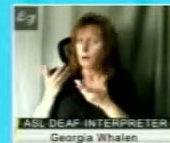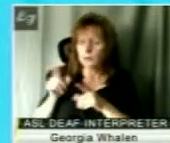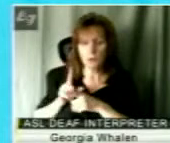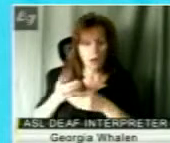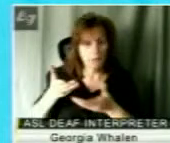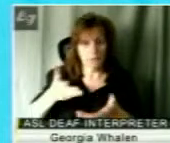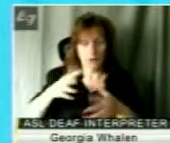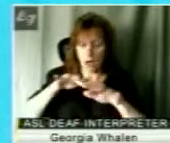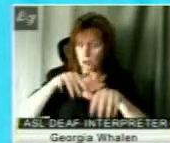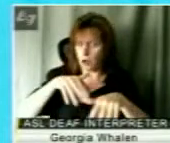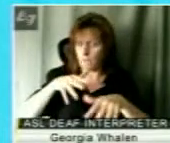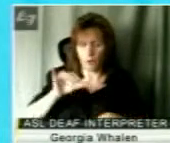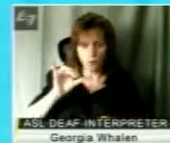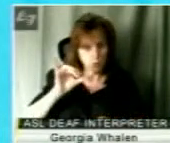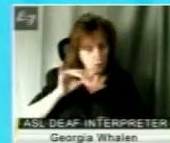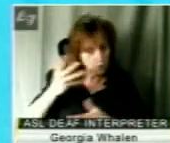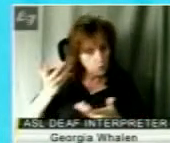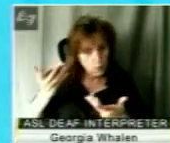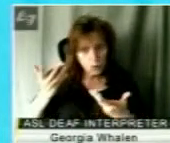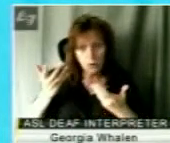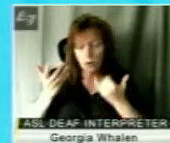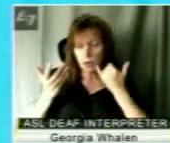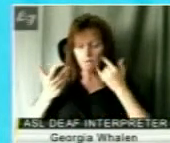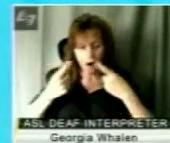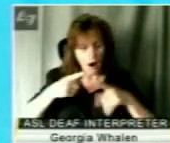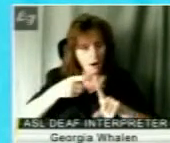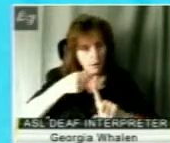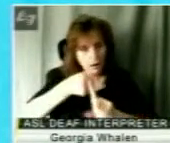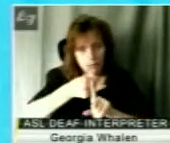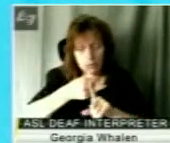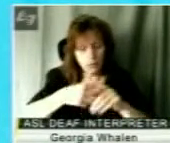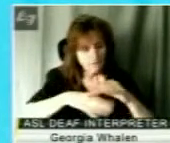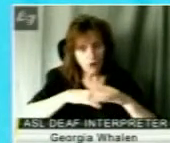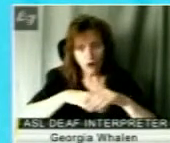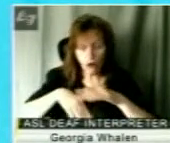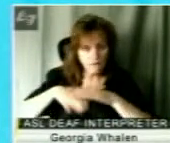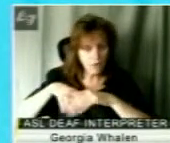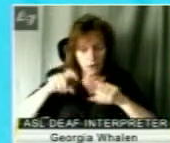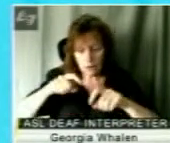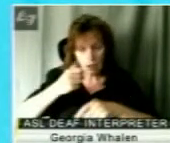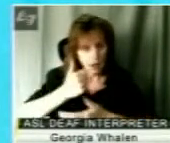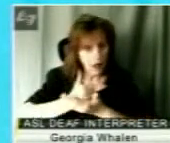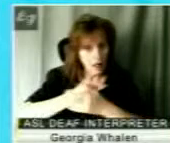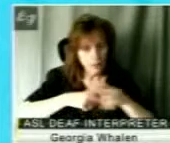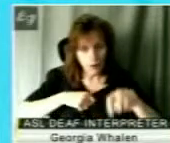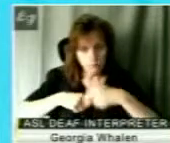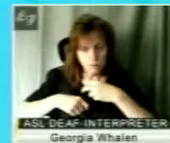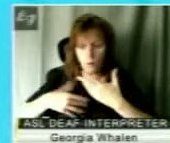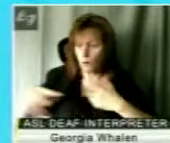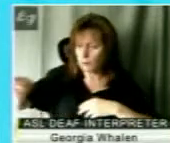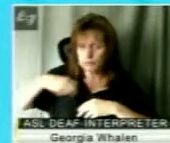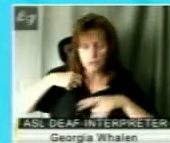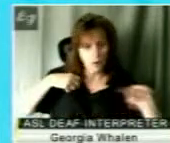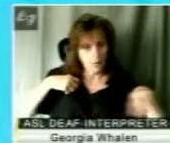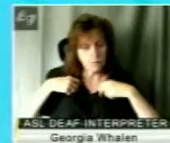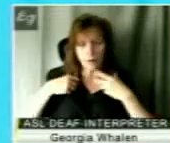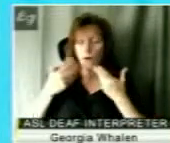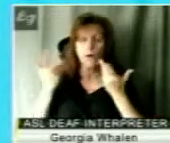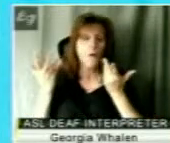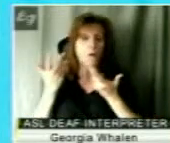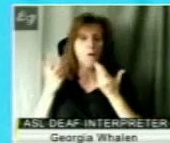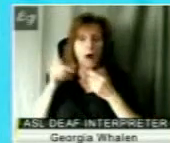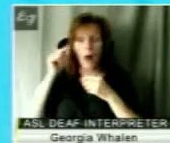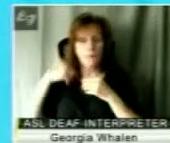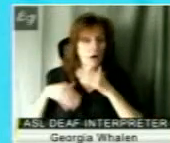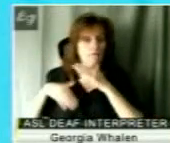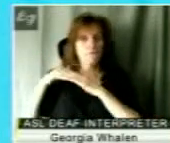may be situations where those would happen. So in the theoretical, yes, it could happen in Hamilton. And I'm not